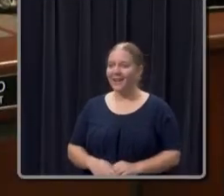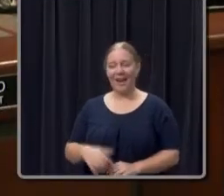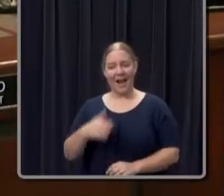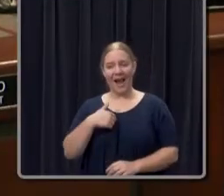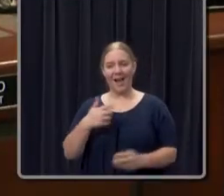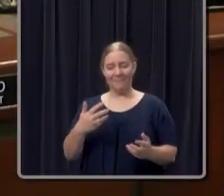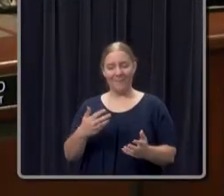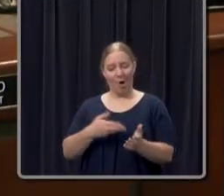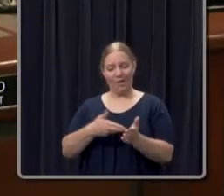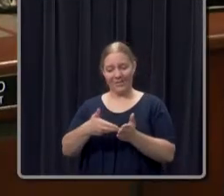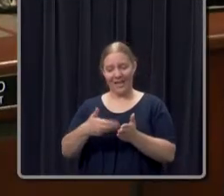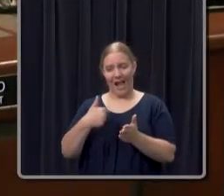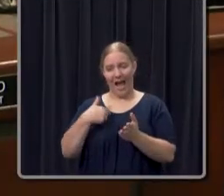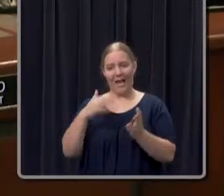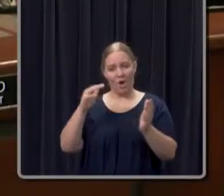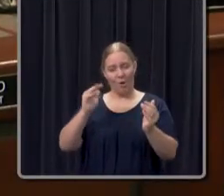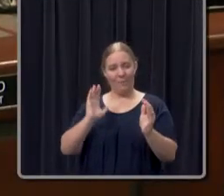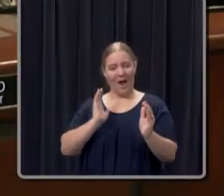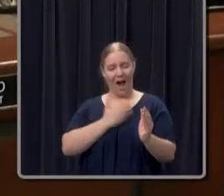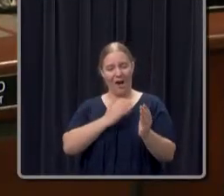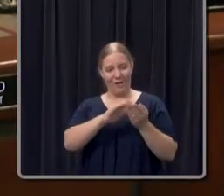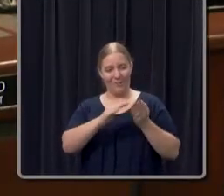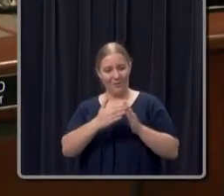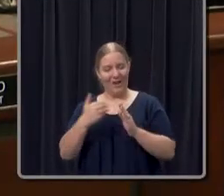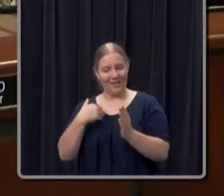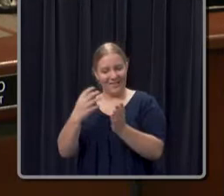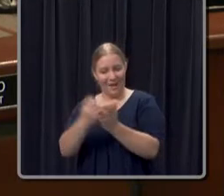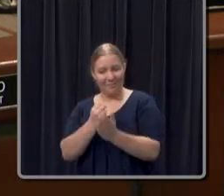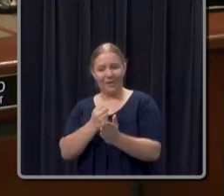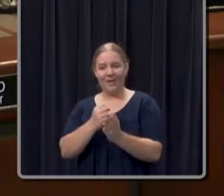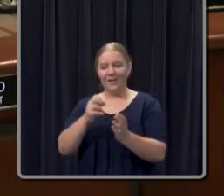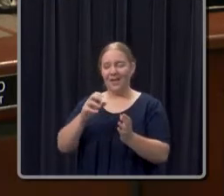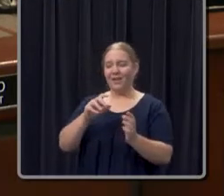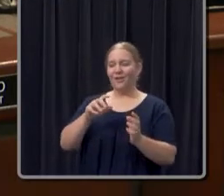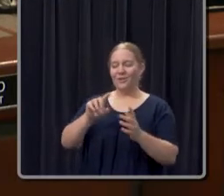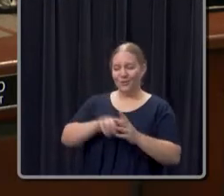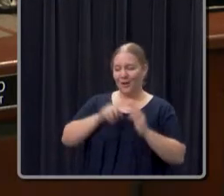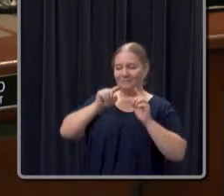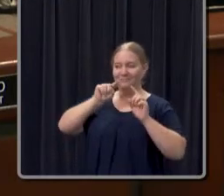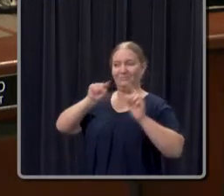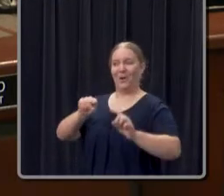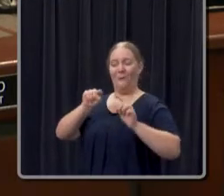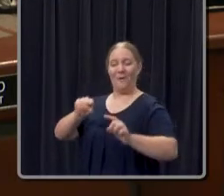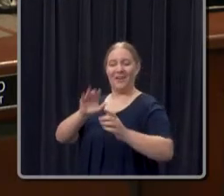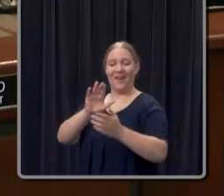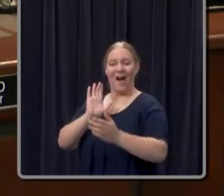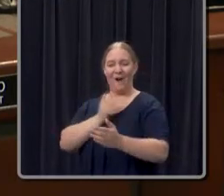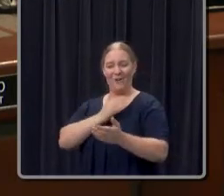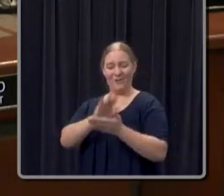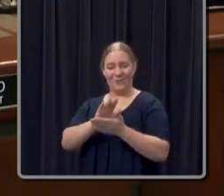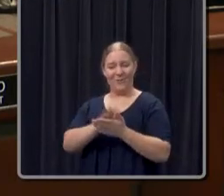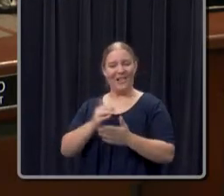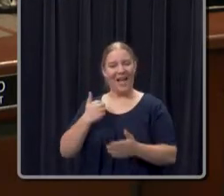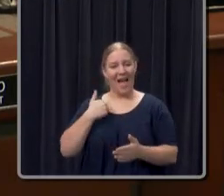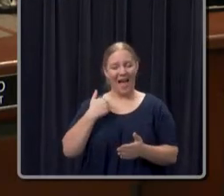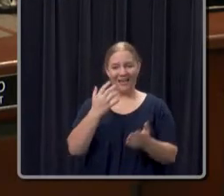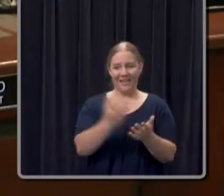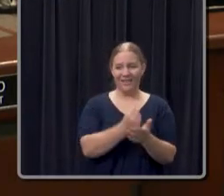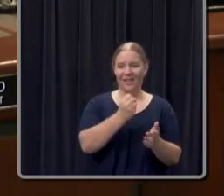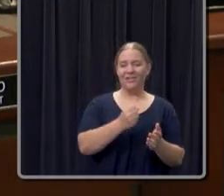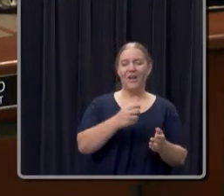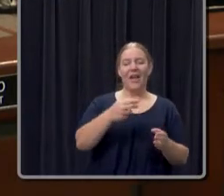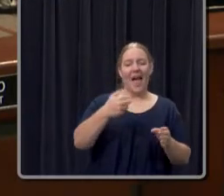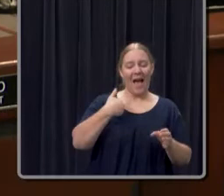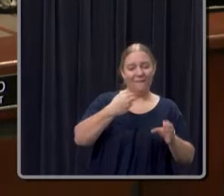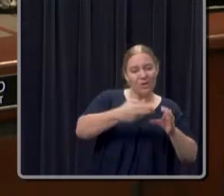I honestly, I hope our community is taking the opportunity to get back into our schools. I've had a chance to have soup and bingo,